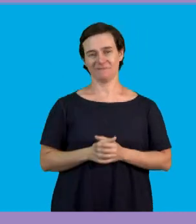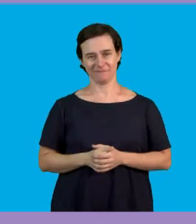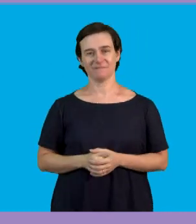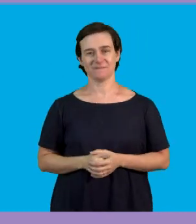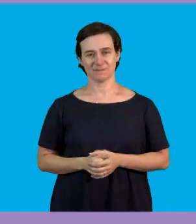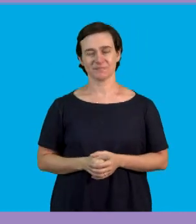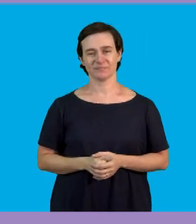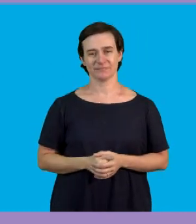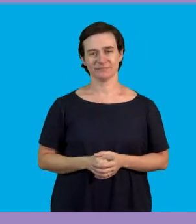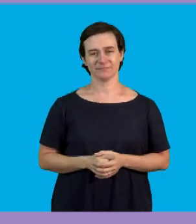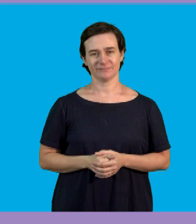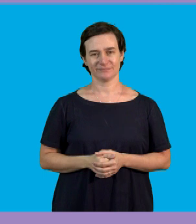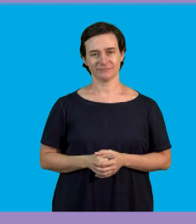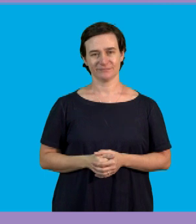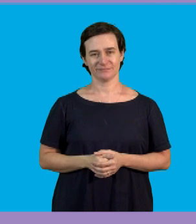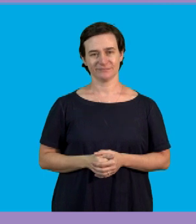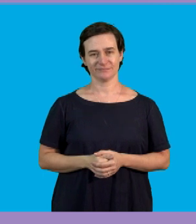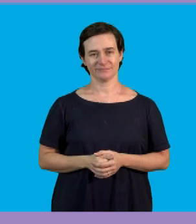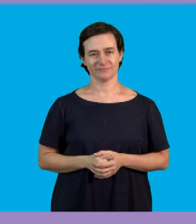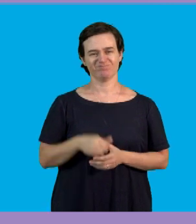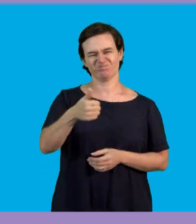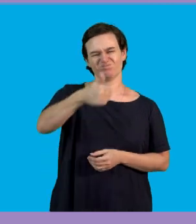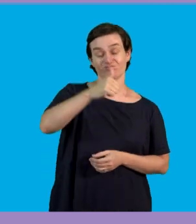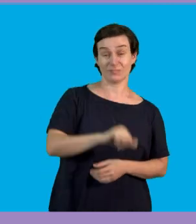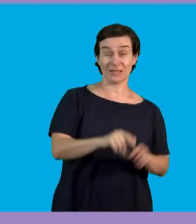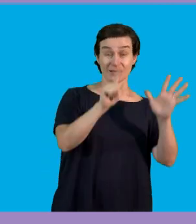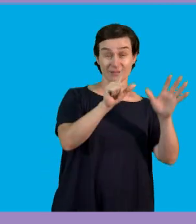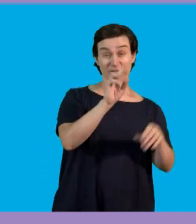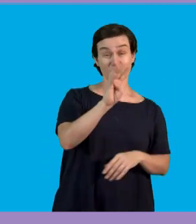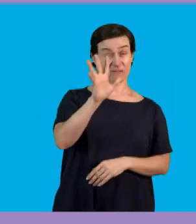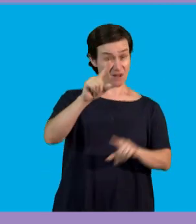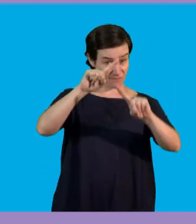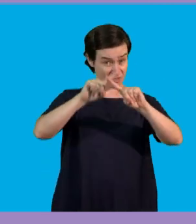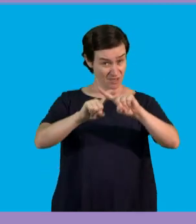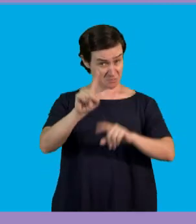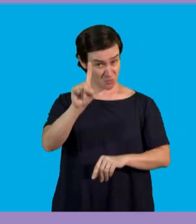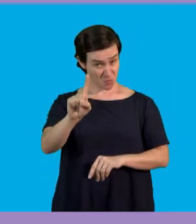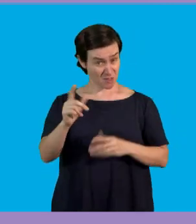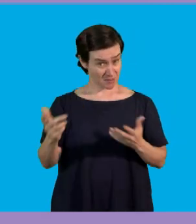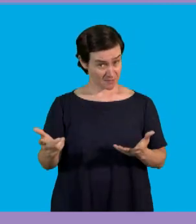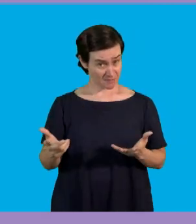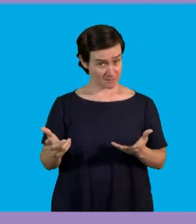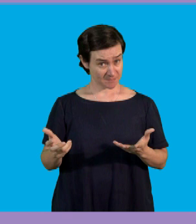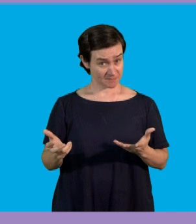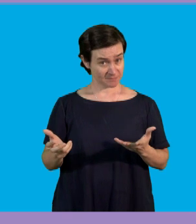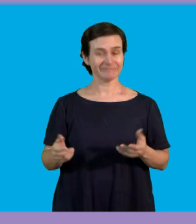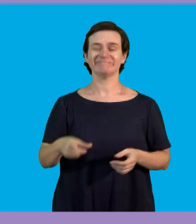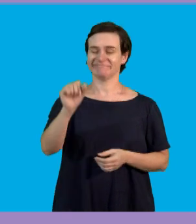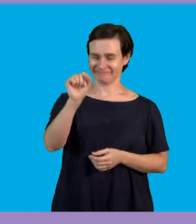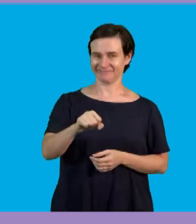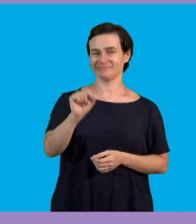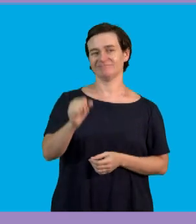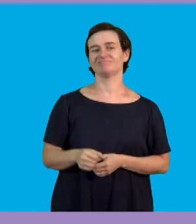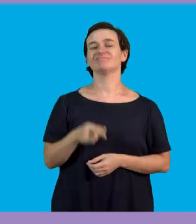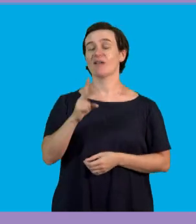is going to be a 5. What is 745 multiplied by 1? Yes, it